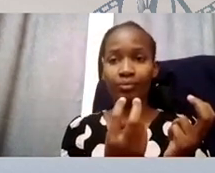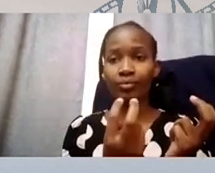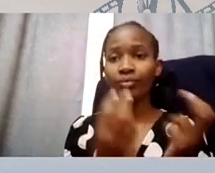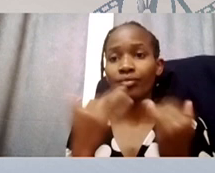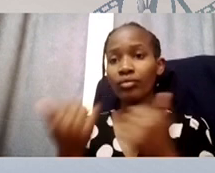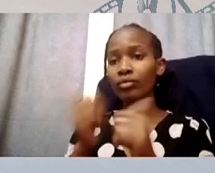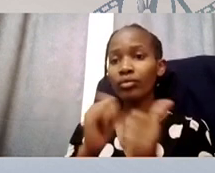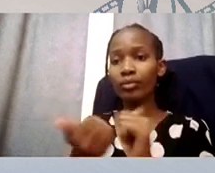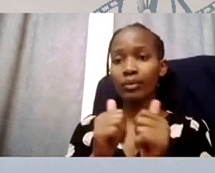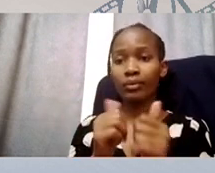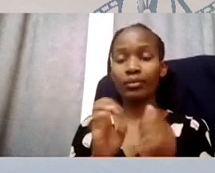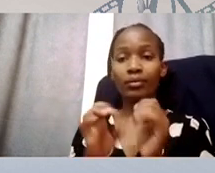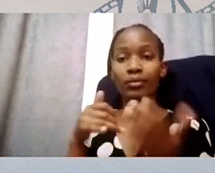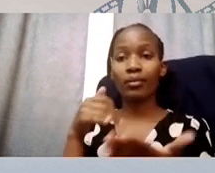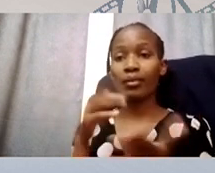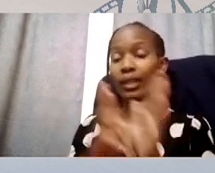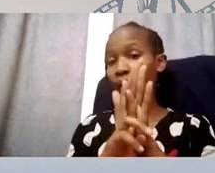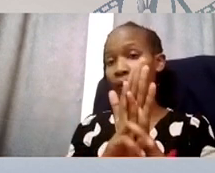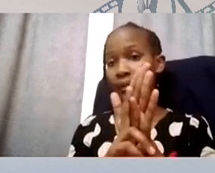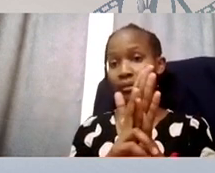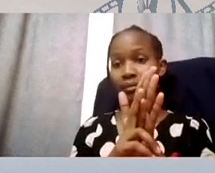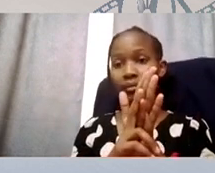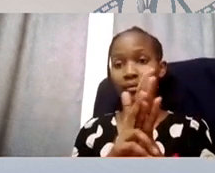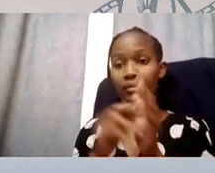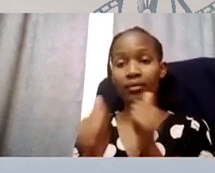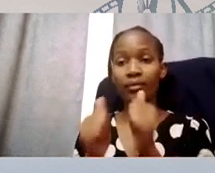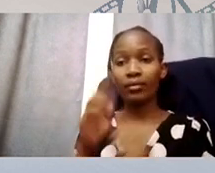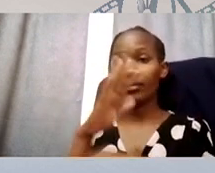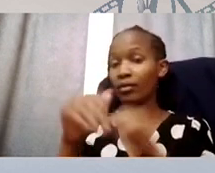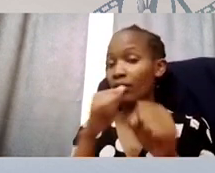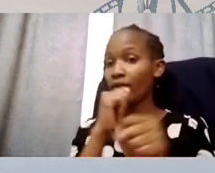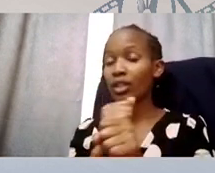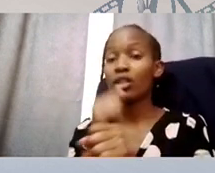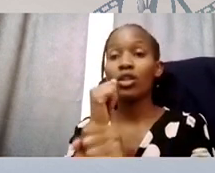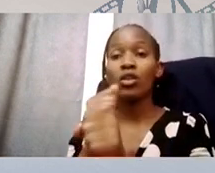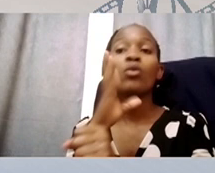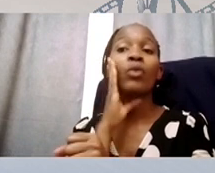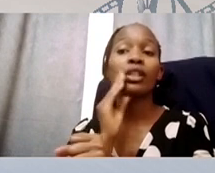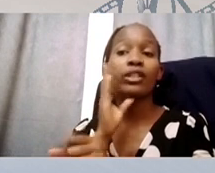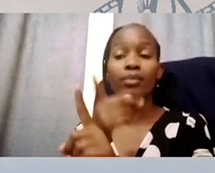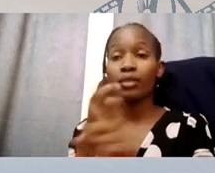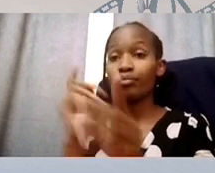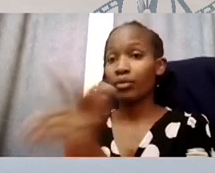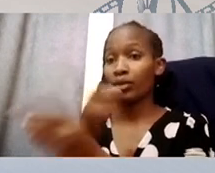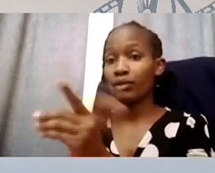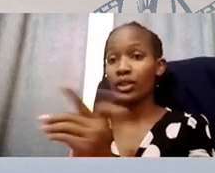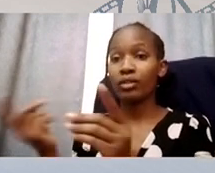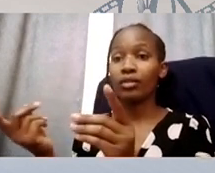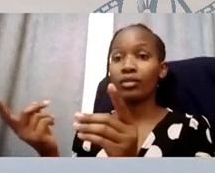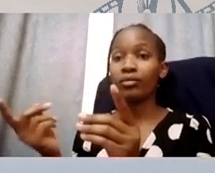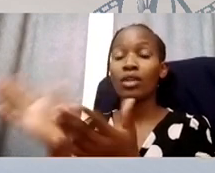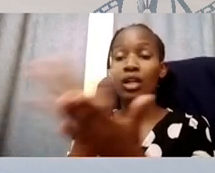radio presenter, and personality, with 24 years work experience spanning from various networks. But